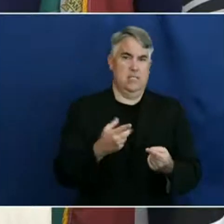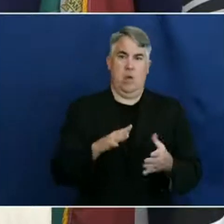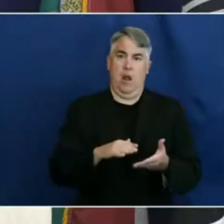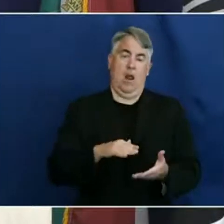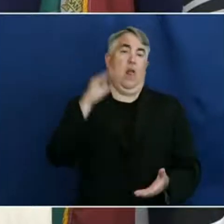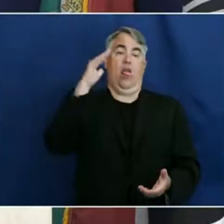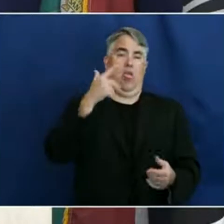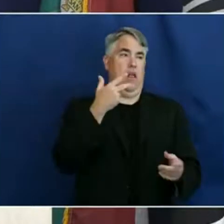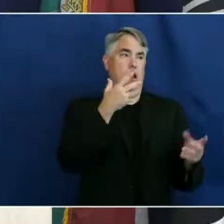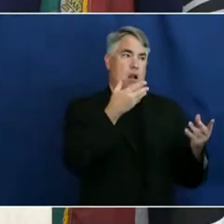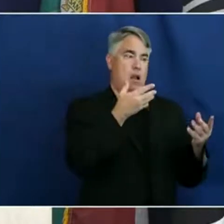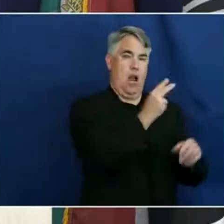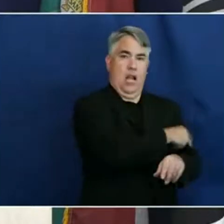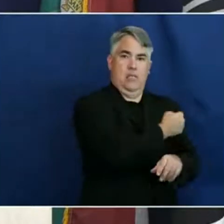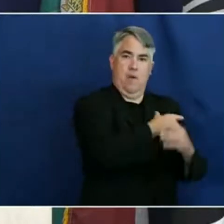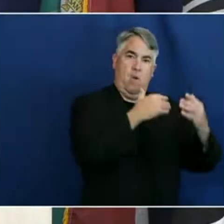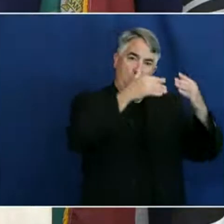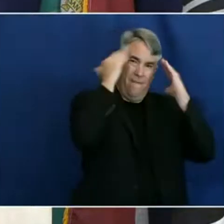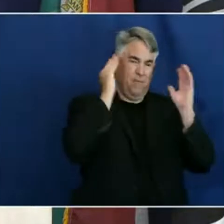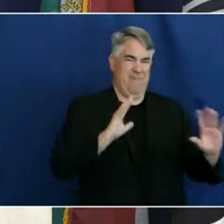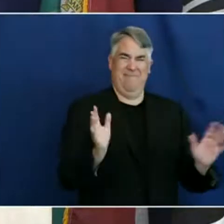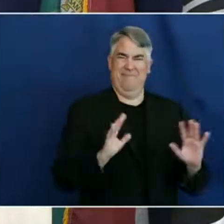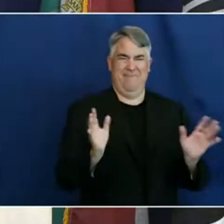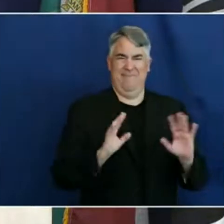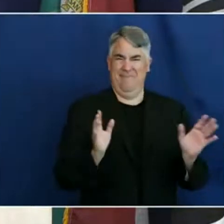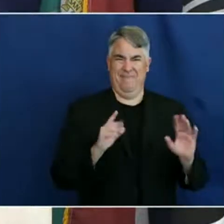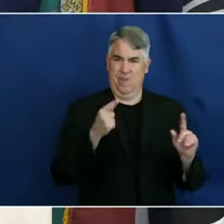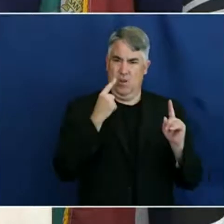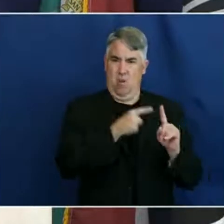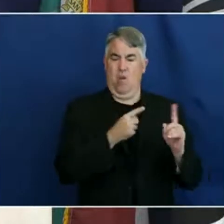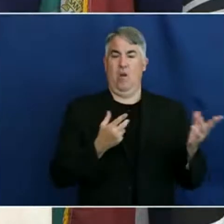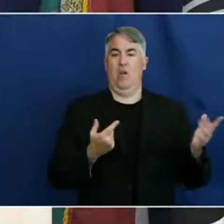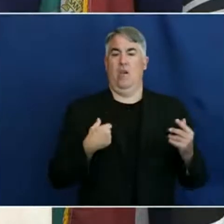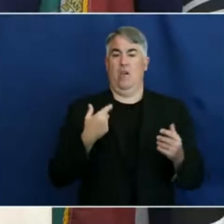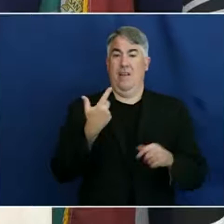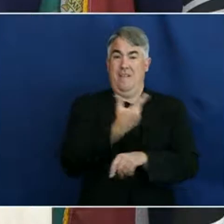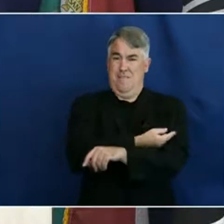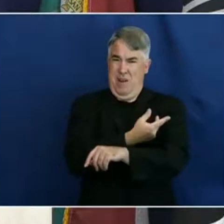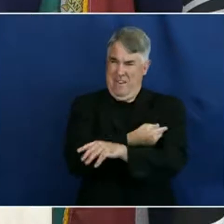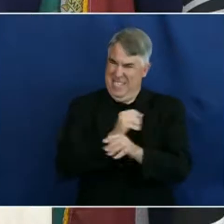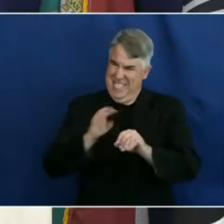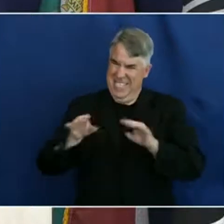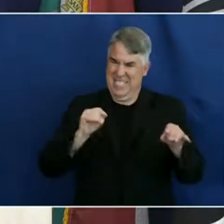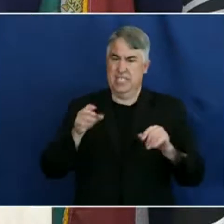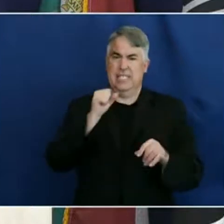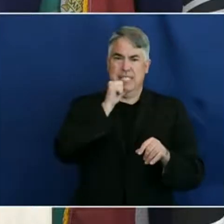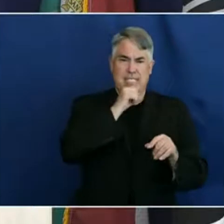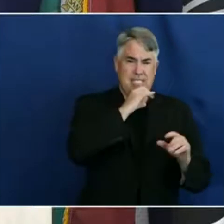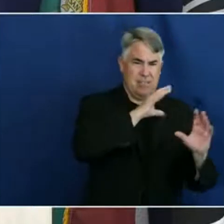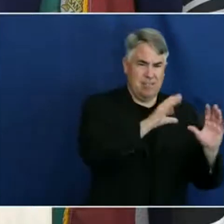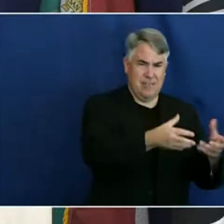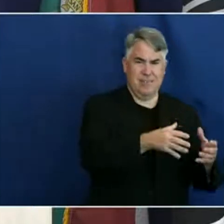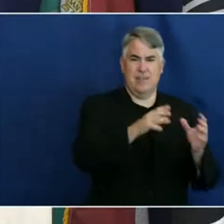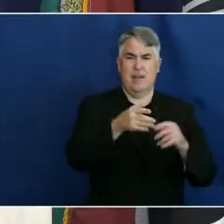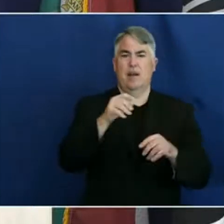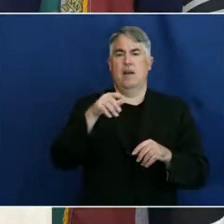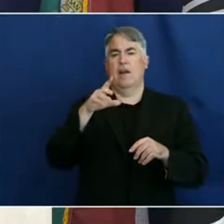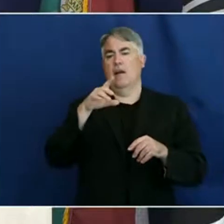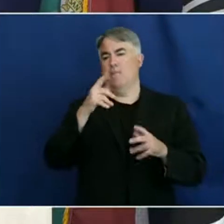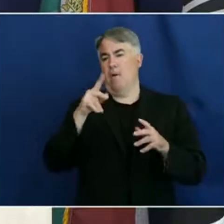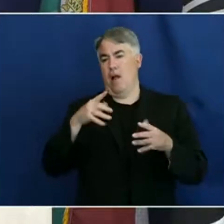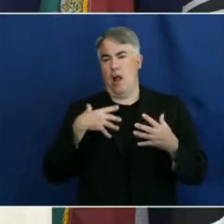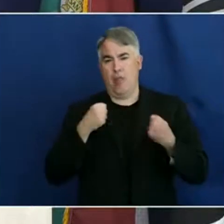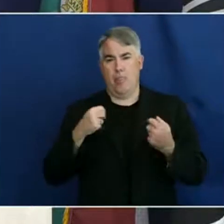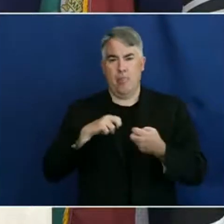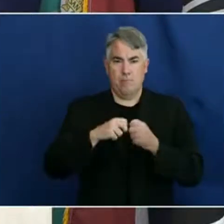system. The presence of a vaccine and the prioritization of seniors and underlying health conditions, those that are